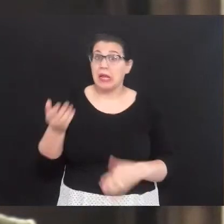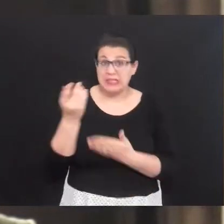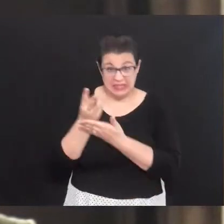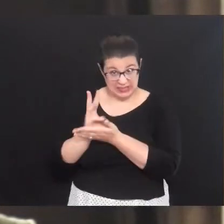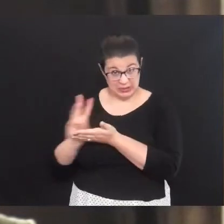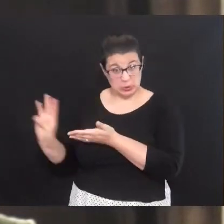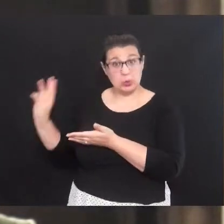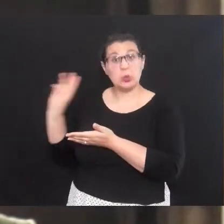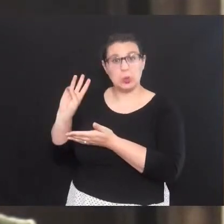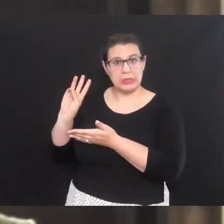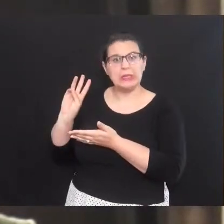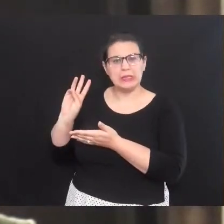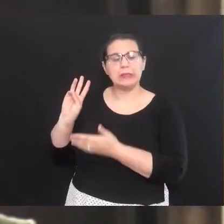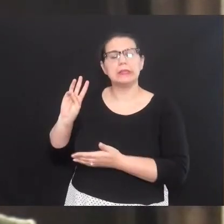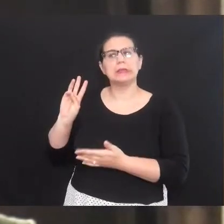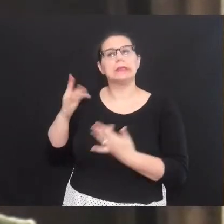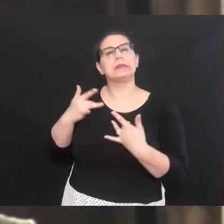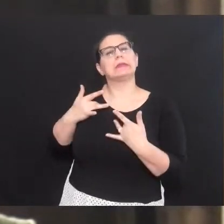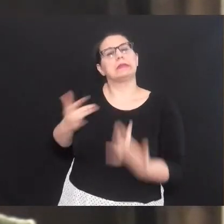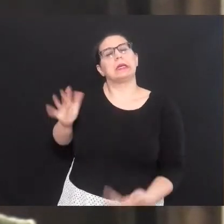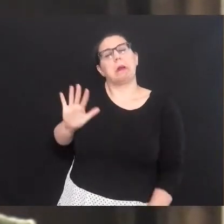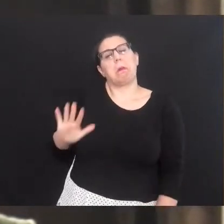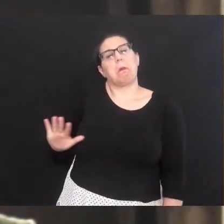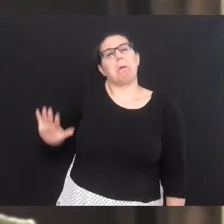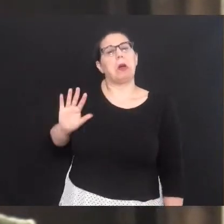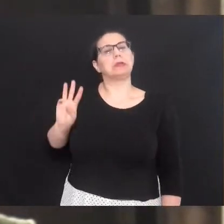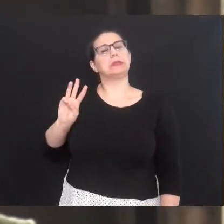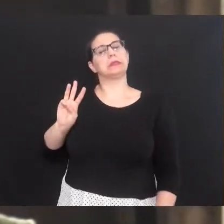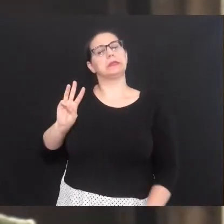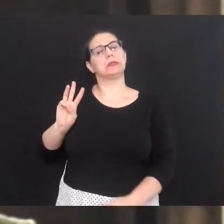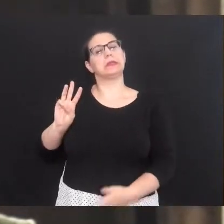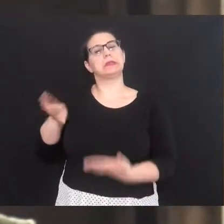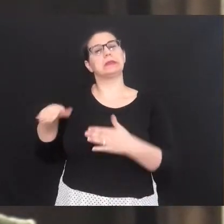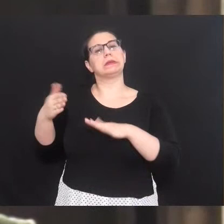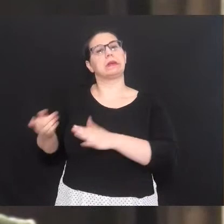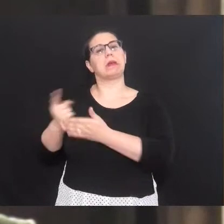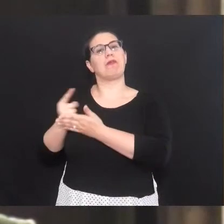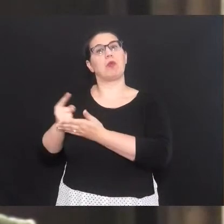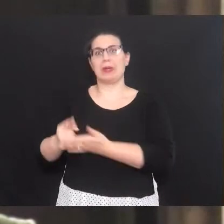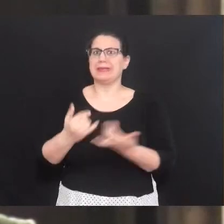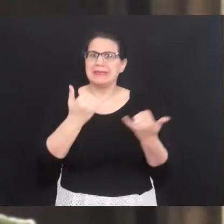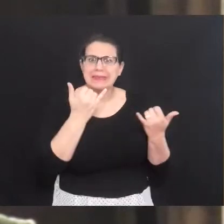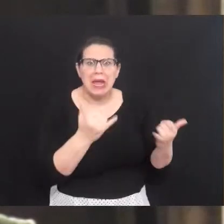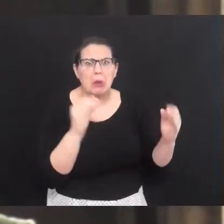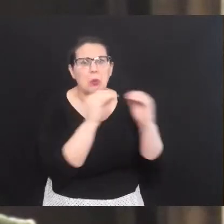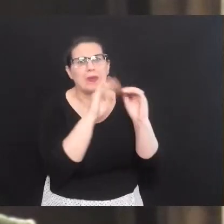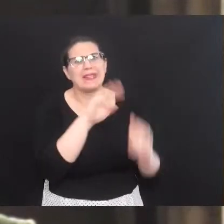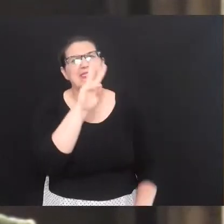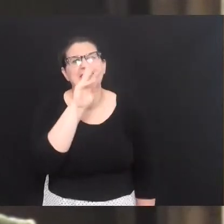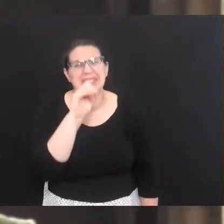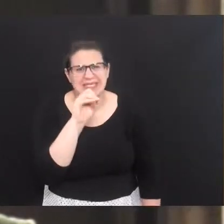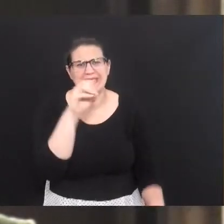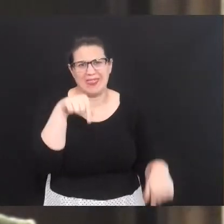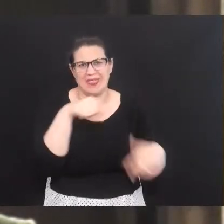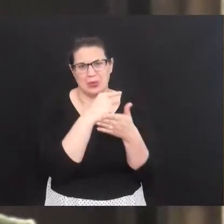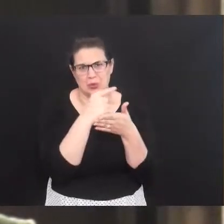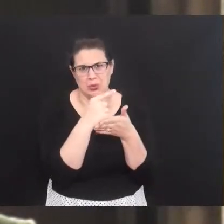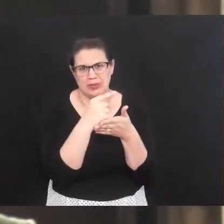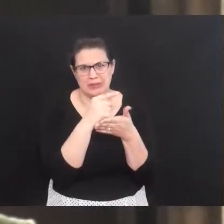averaging about 6 deaths a week. This week, we are already over 60. So as